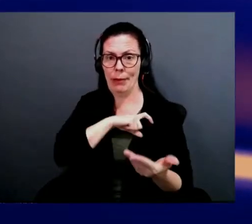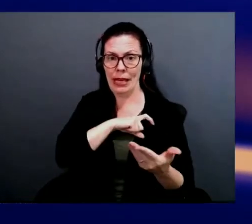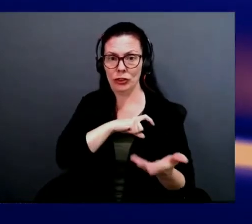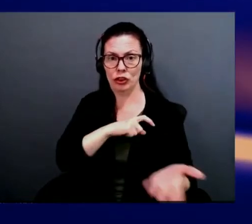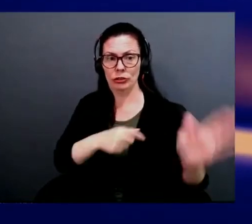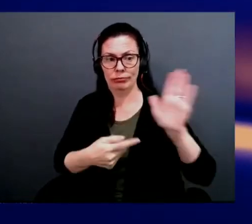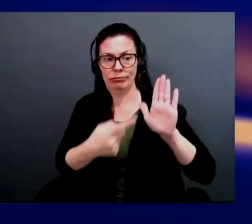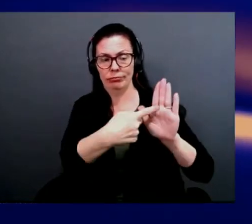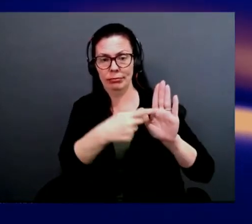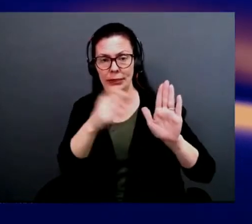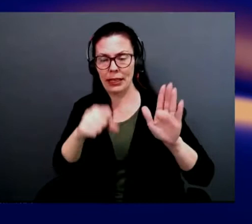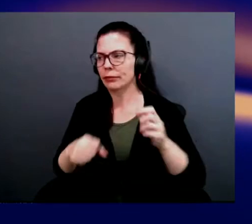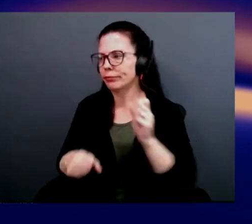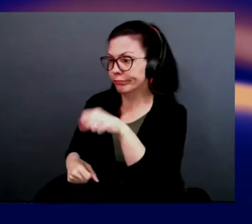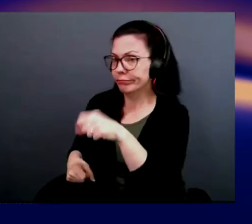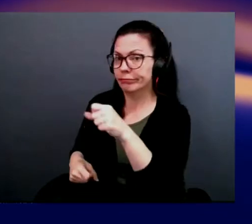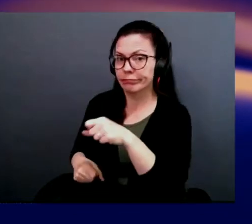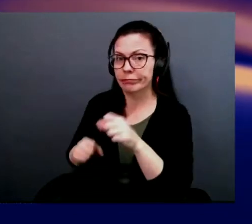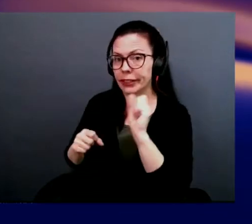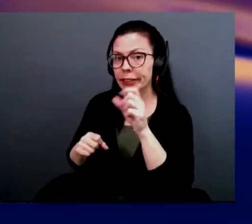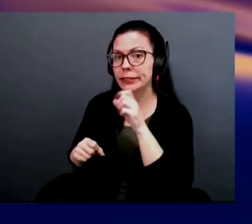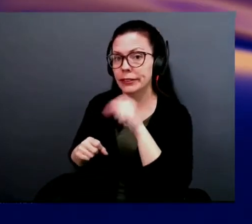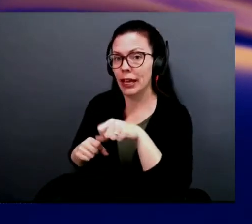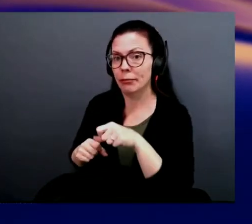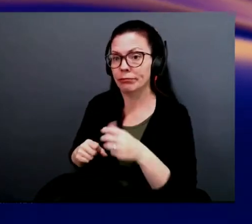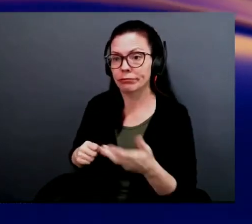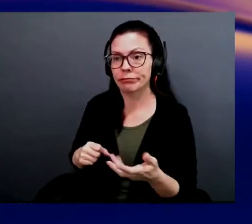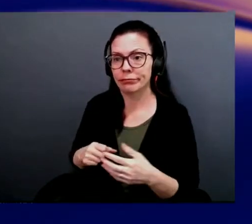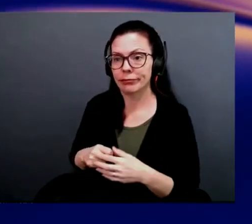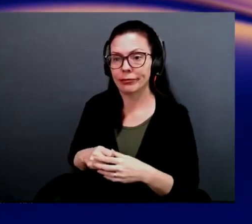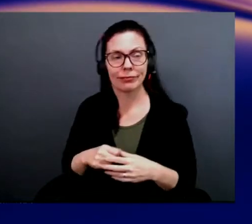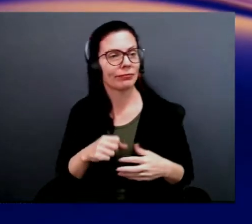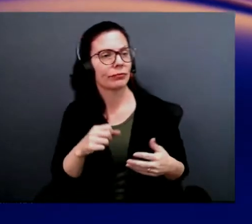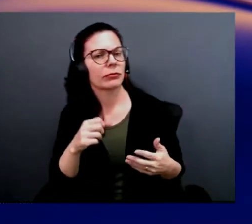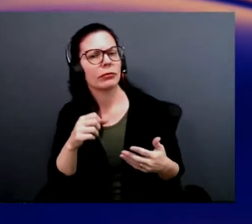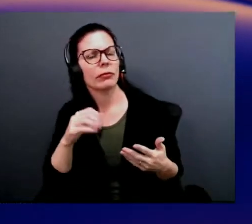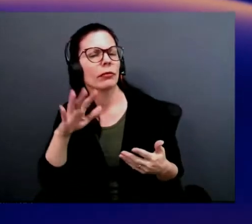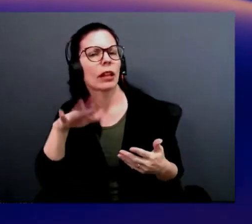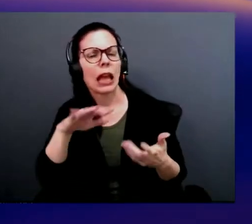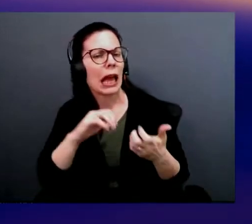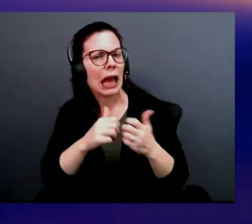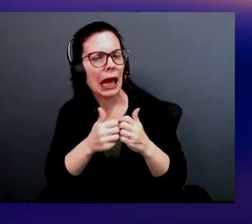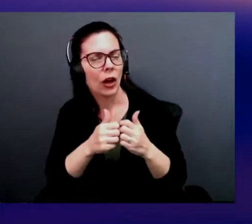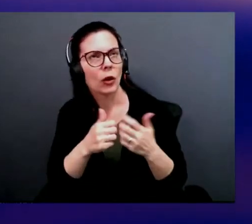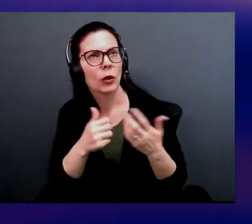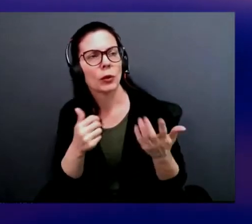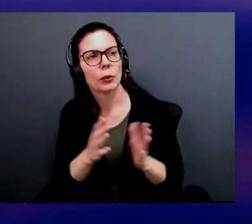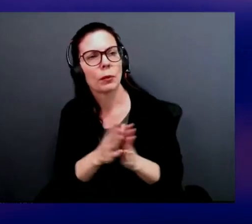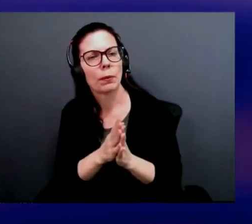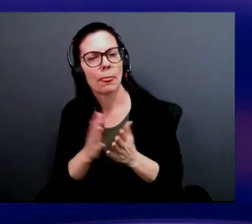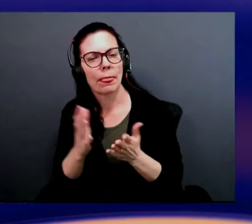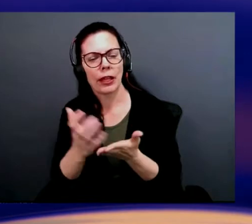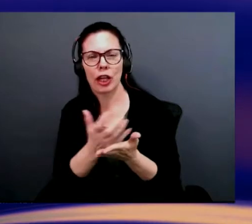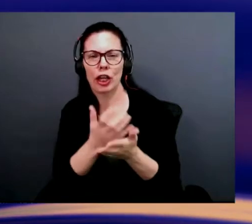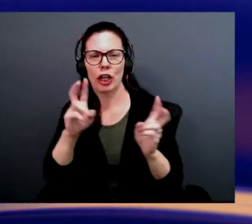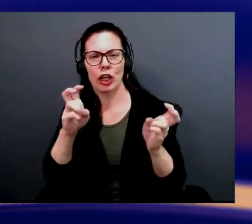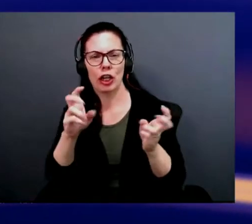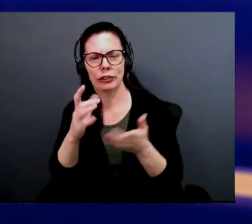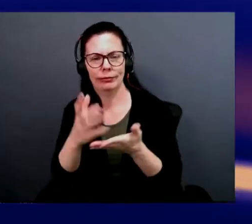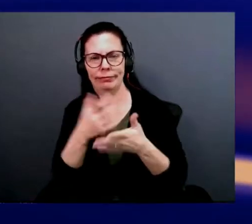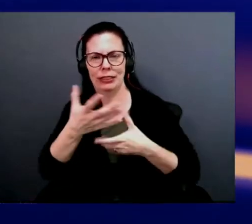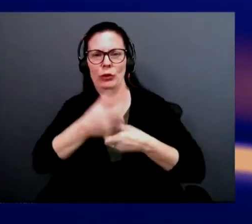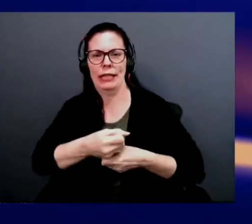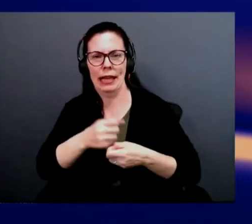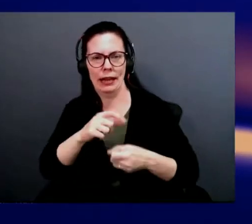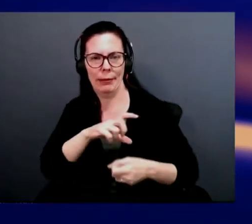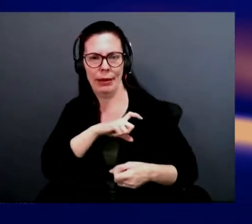Yeah. Oh, okay. So. Yeah. So how do you actually earn a badge? What do you have to do to